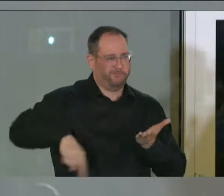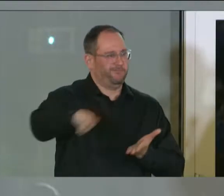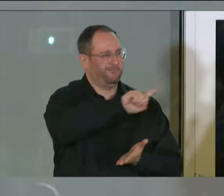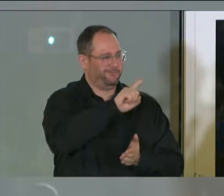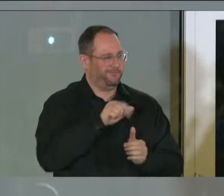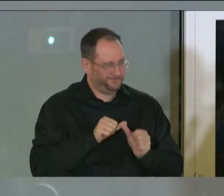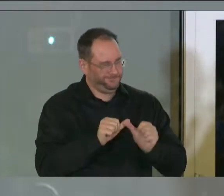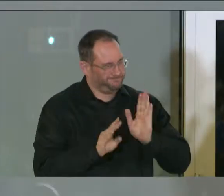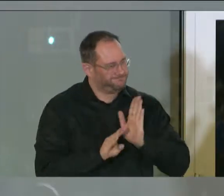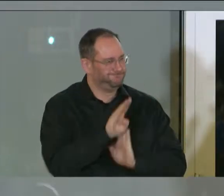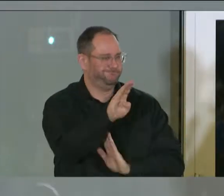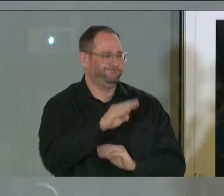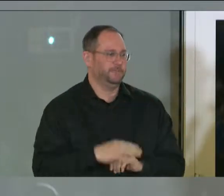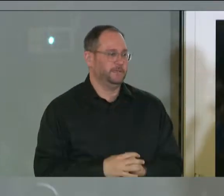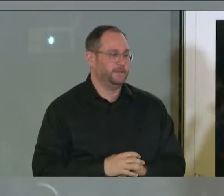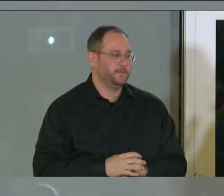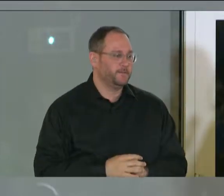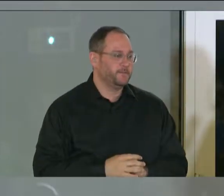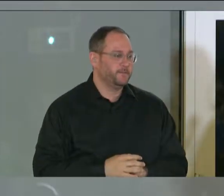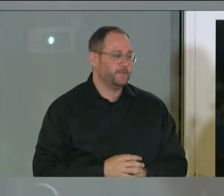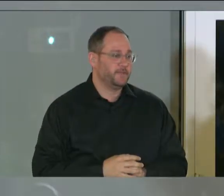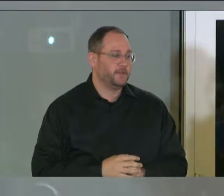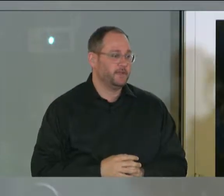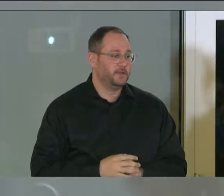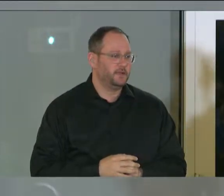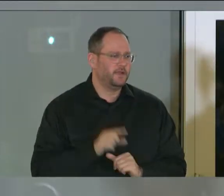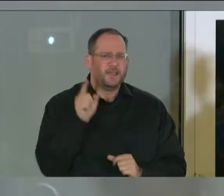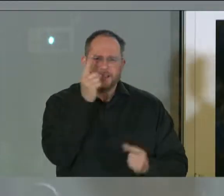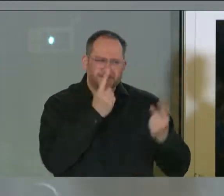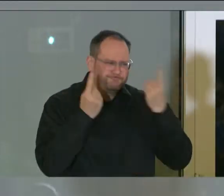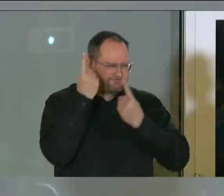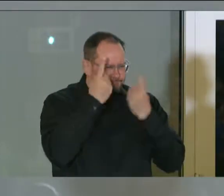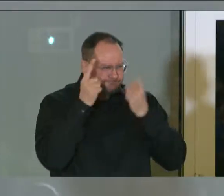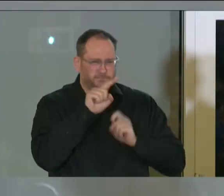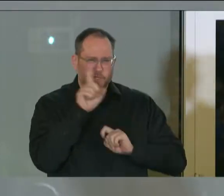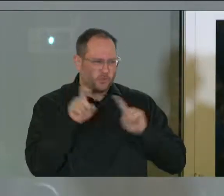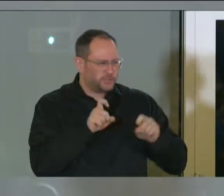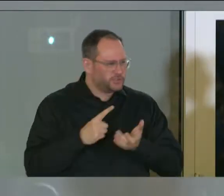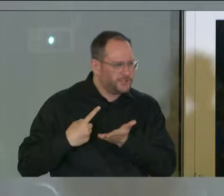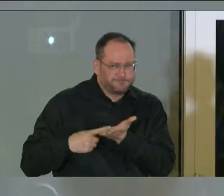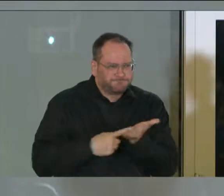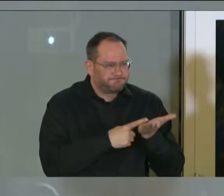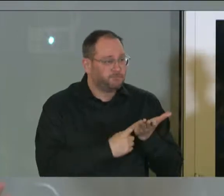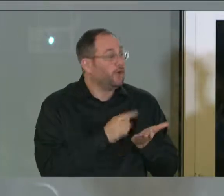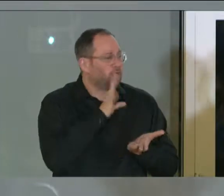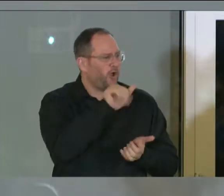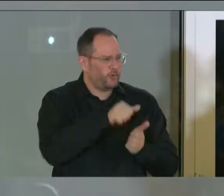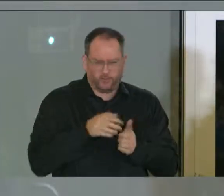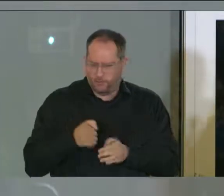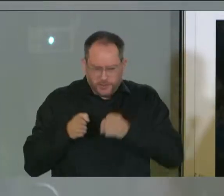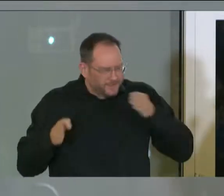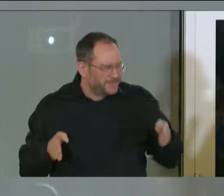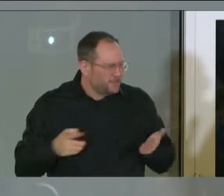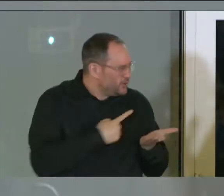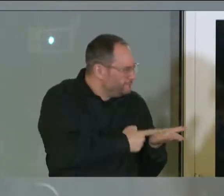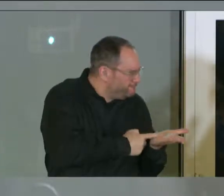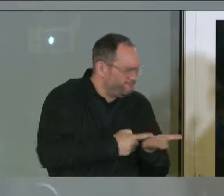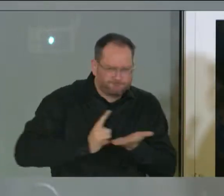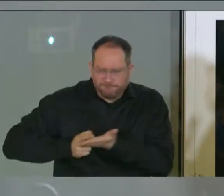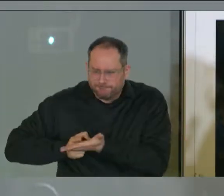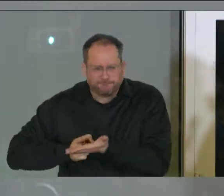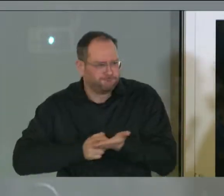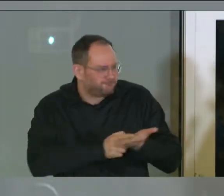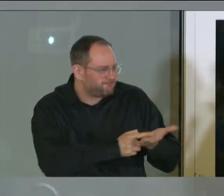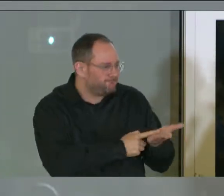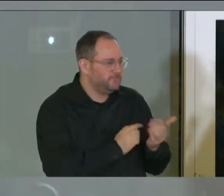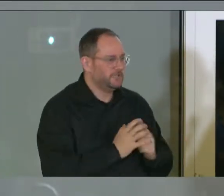with these questions, and I know you will, and as you talk to your neighbors, and as you talk about the things that matter to you, they're